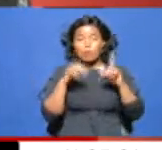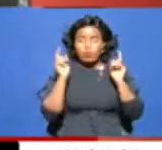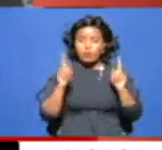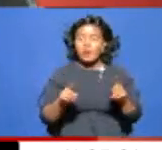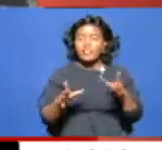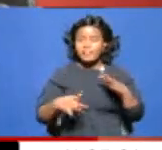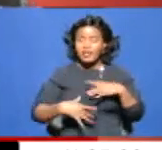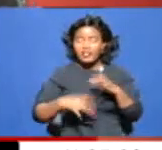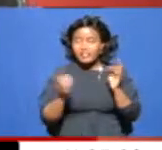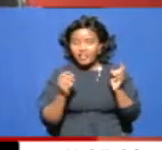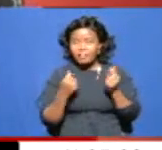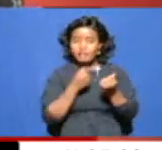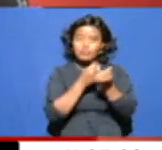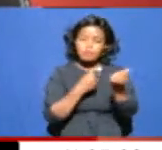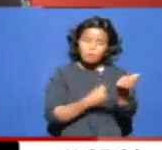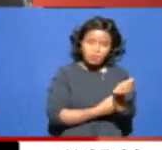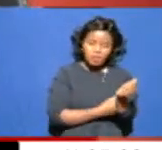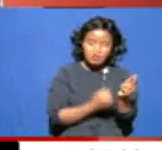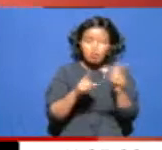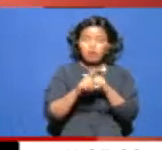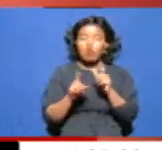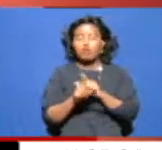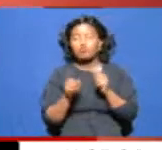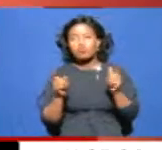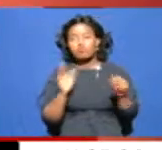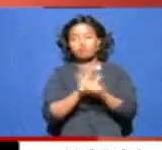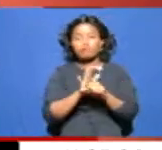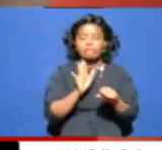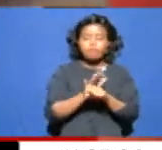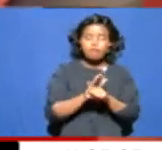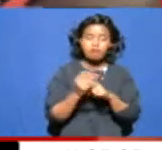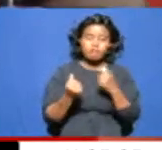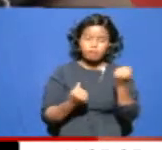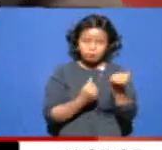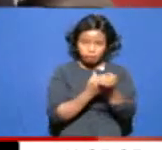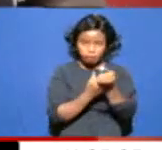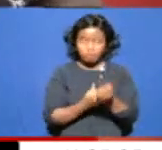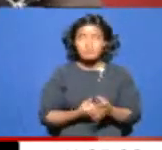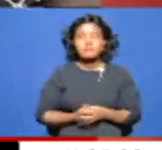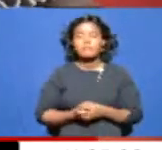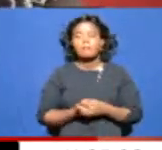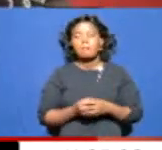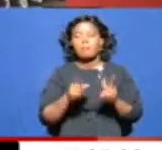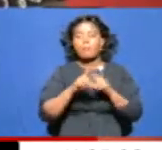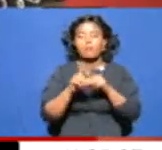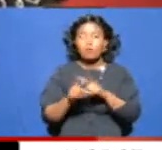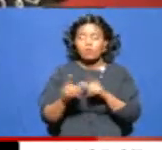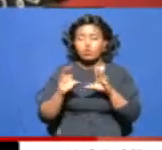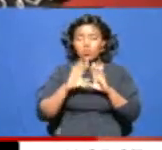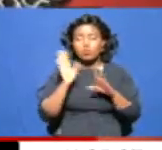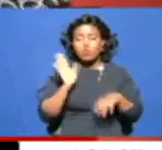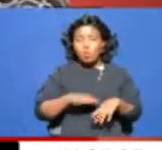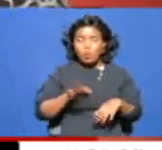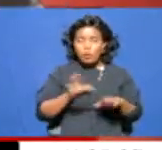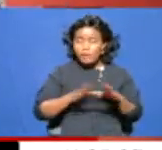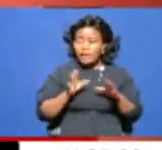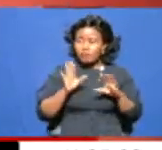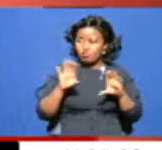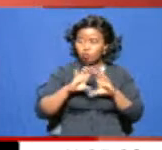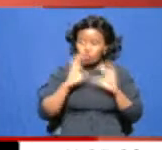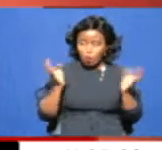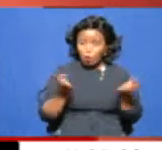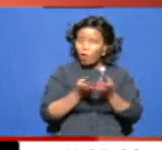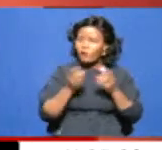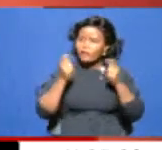attract corporates to come and sponsor these ladies. We talked about the Women World Cup 3 years ago. Mm-hmm. What